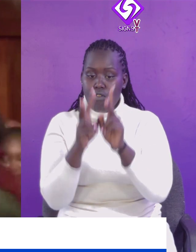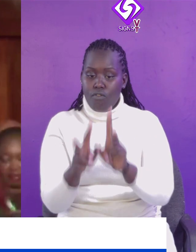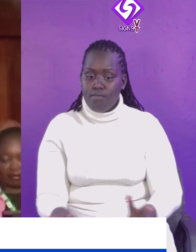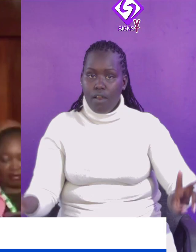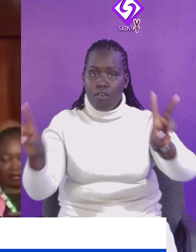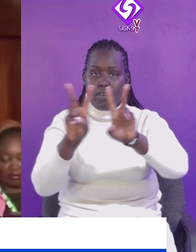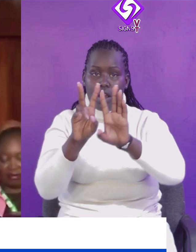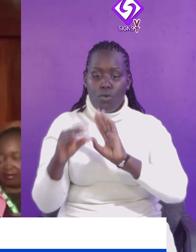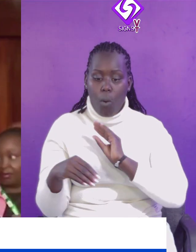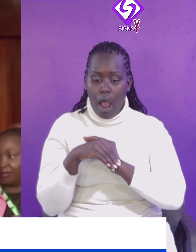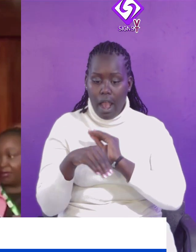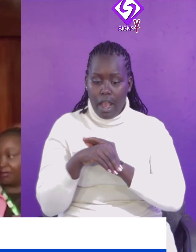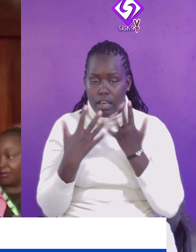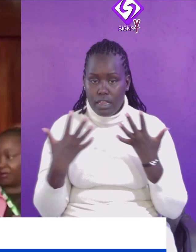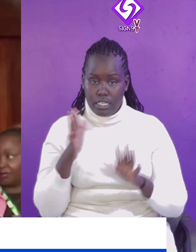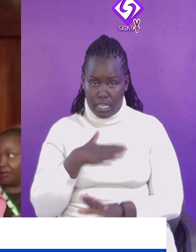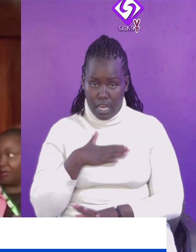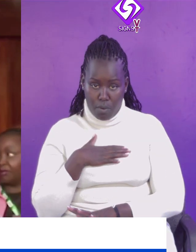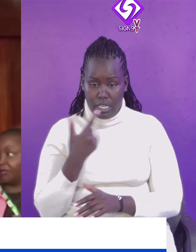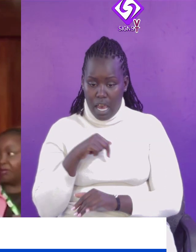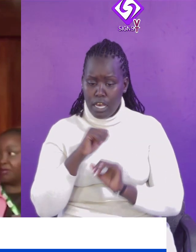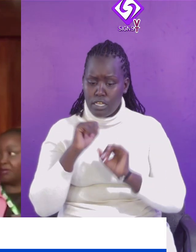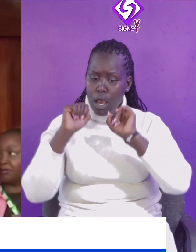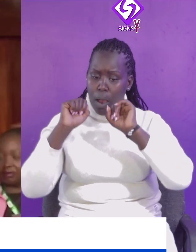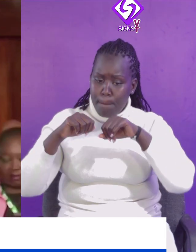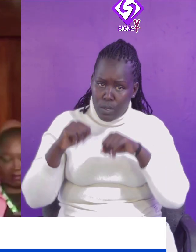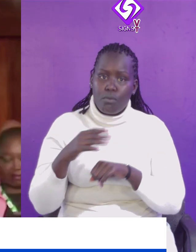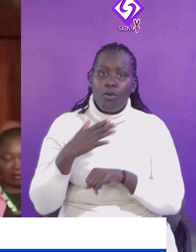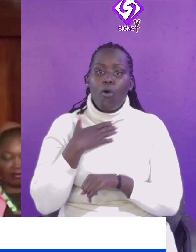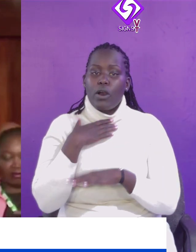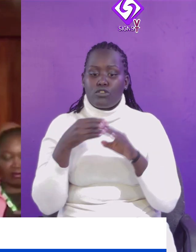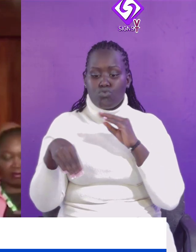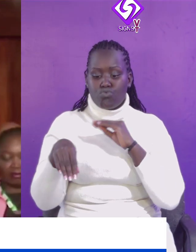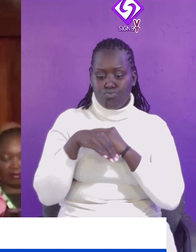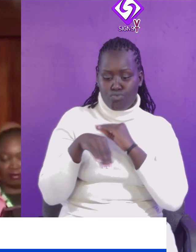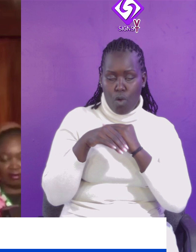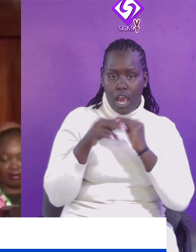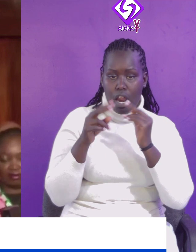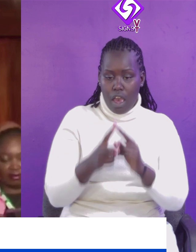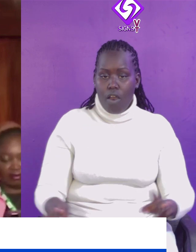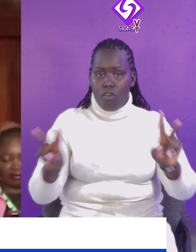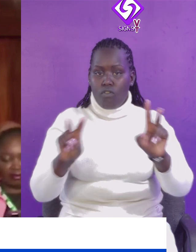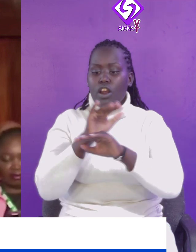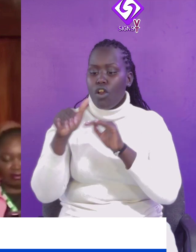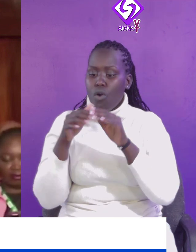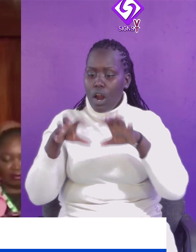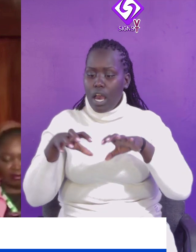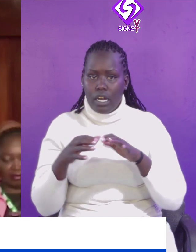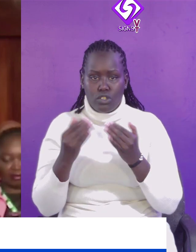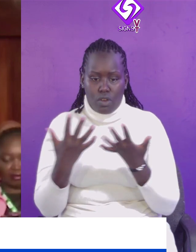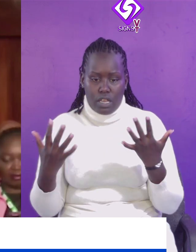our products, because we, as much as possible, want to add value to each and every agricultural product that we are